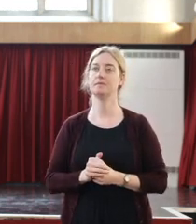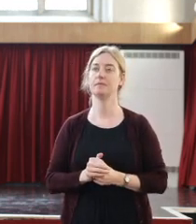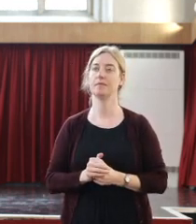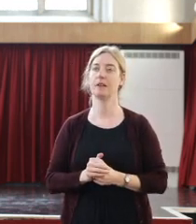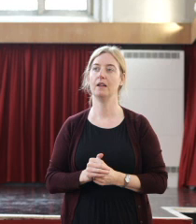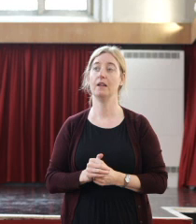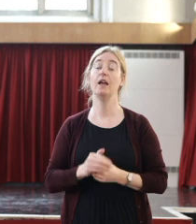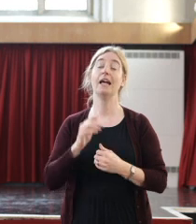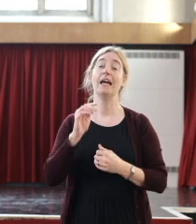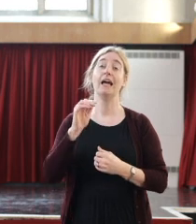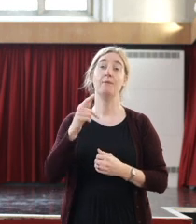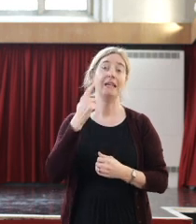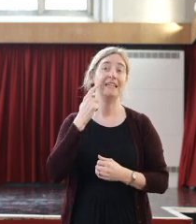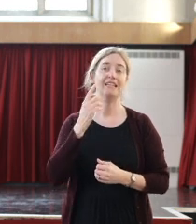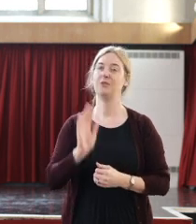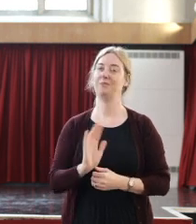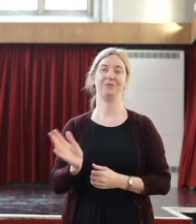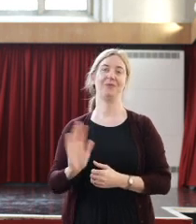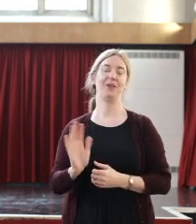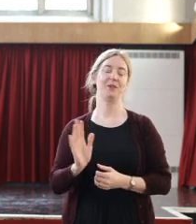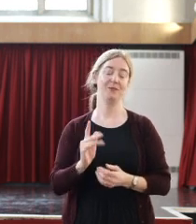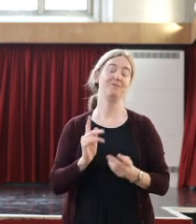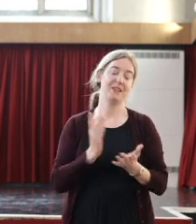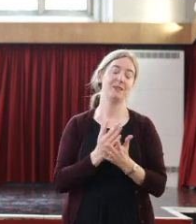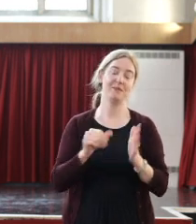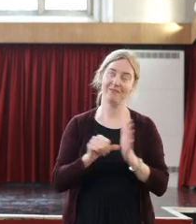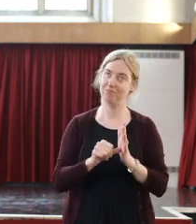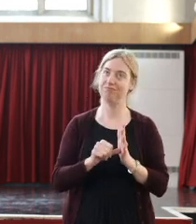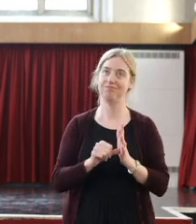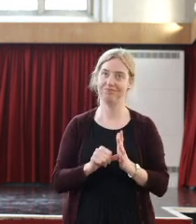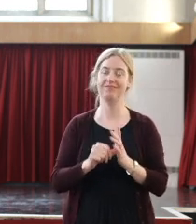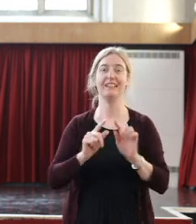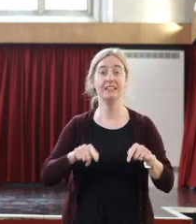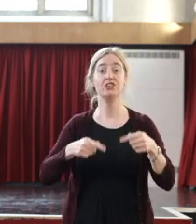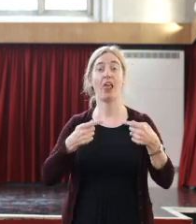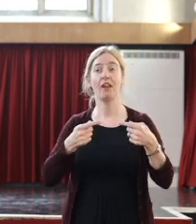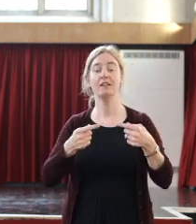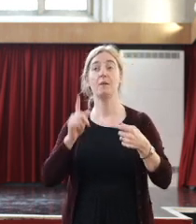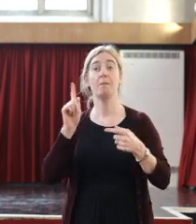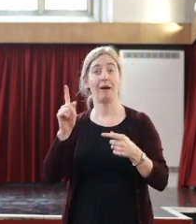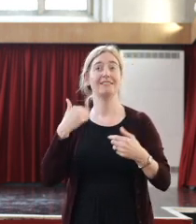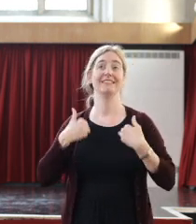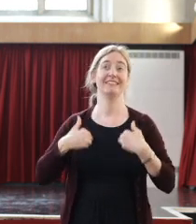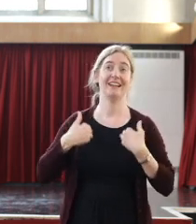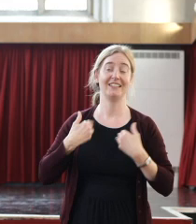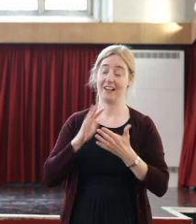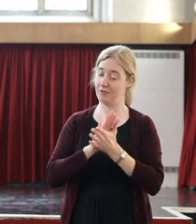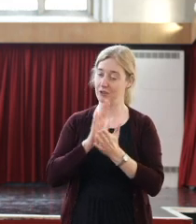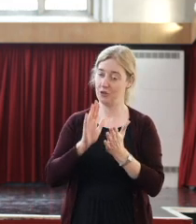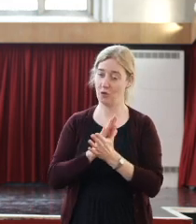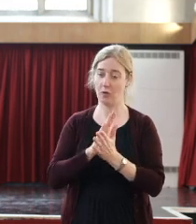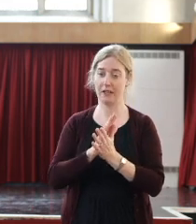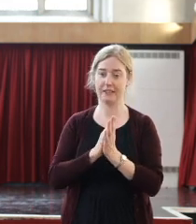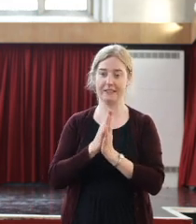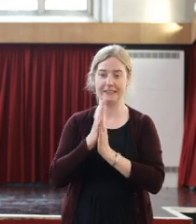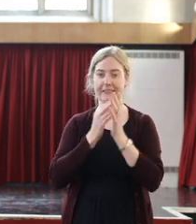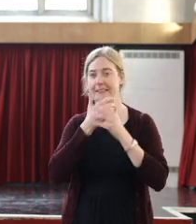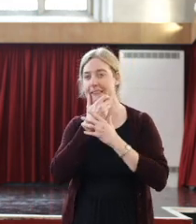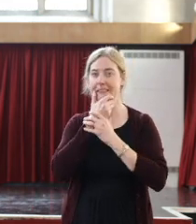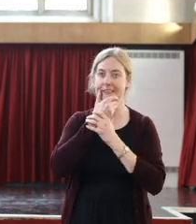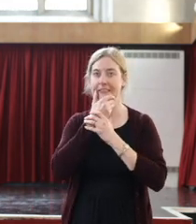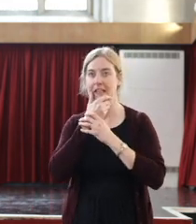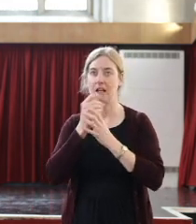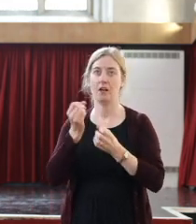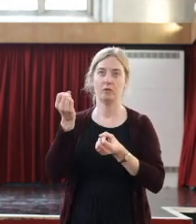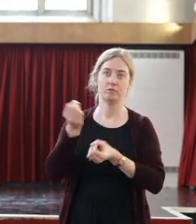It has been challenging. It has been difficult. But it's also been incredibly exciting, incredibly rejuvenating